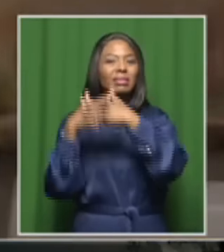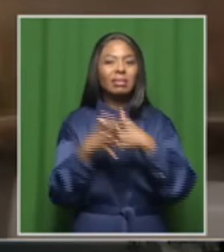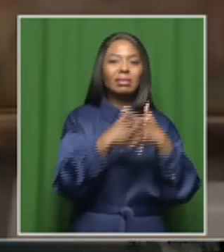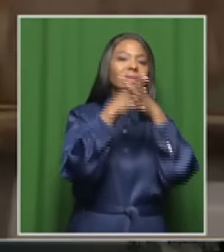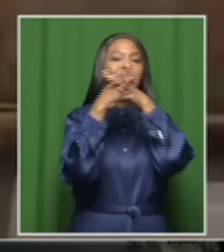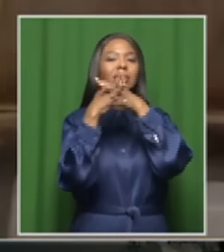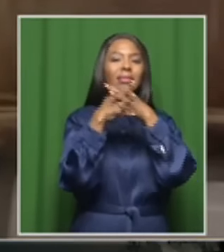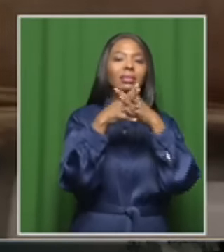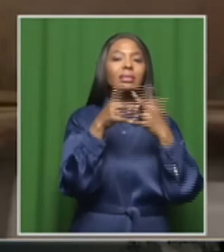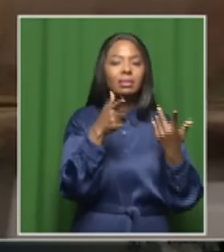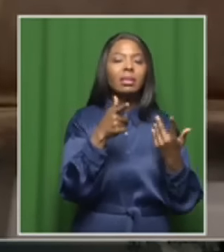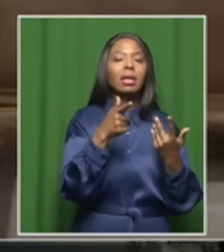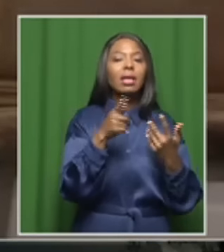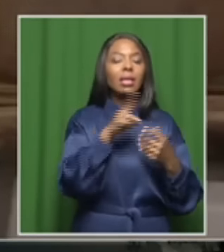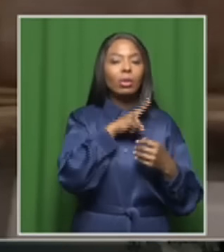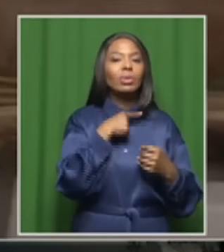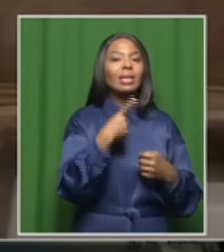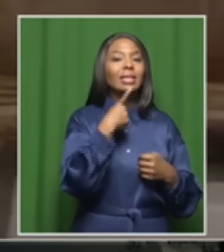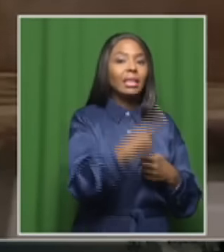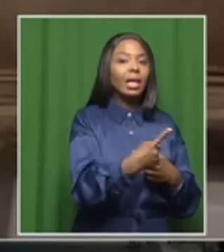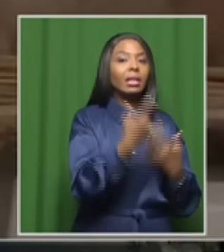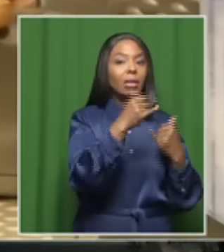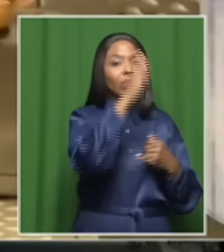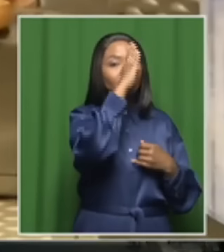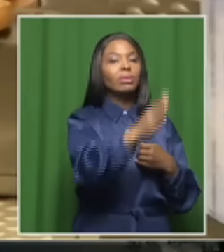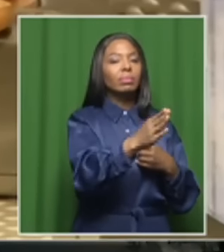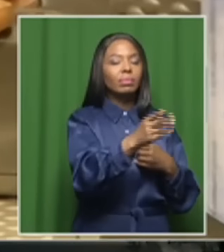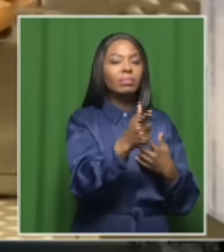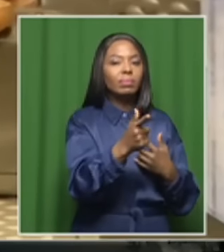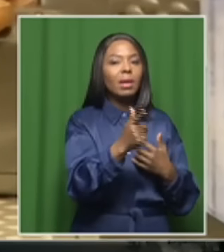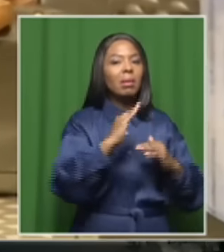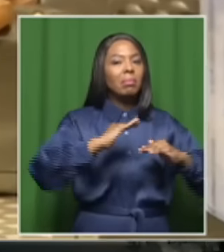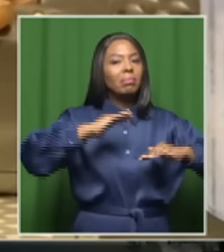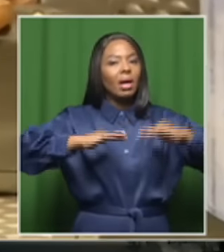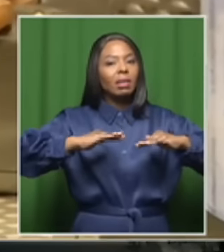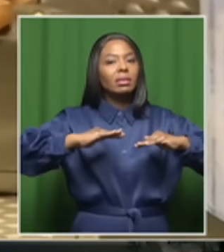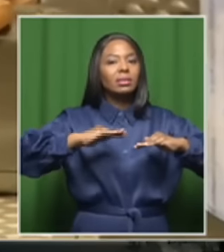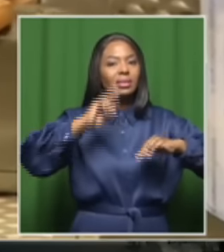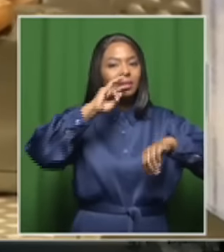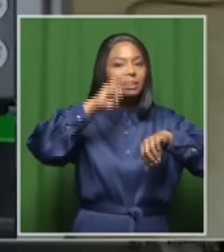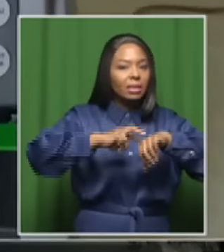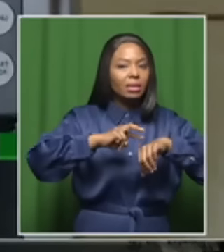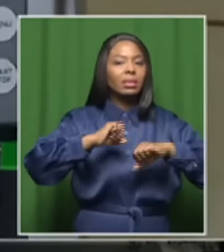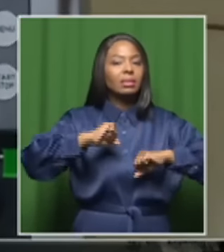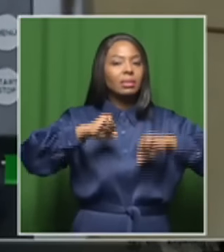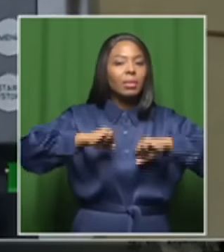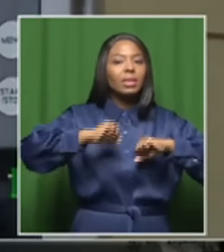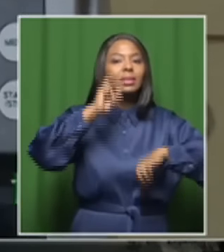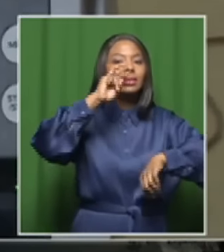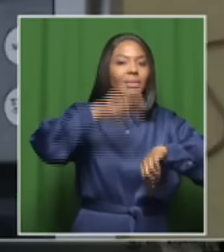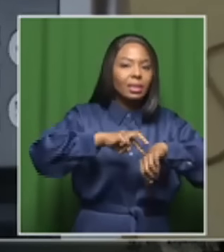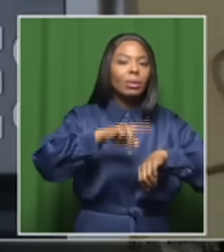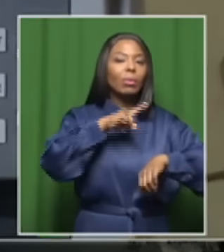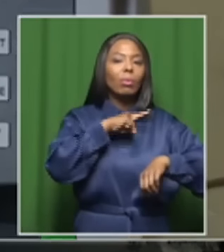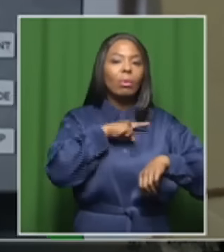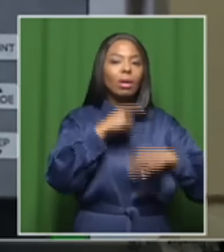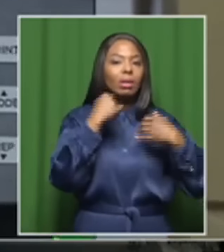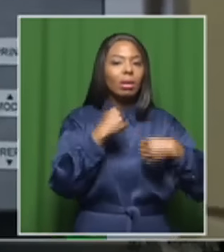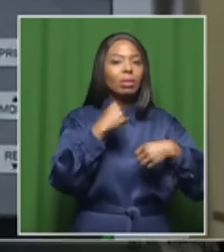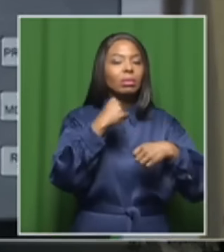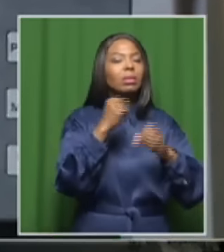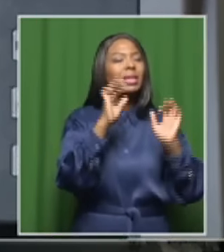that is where we are saying there has to be a balance, and we have to be appraised of the